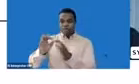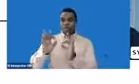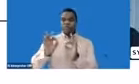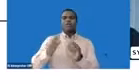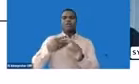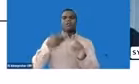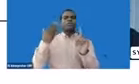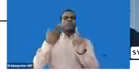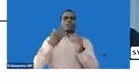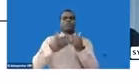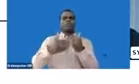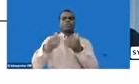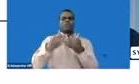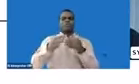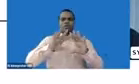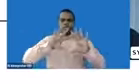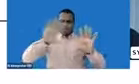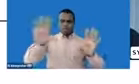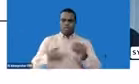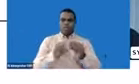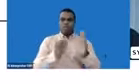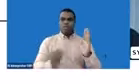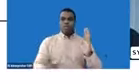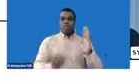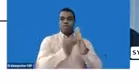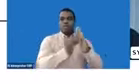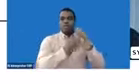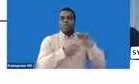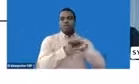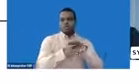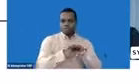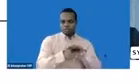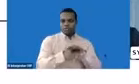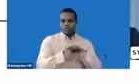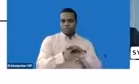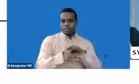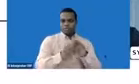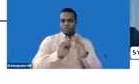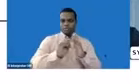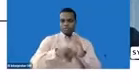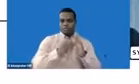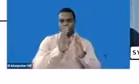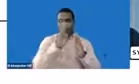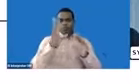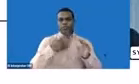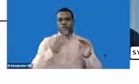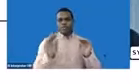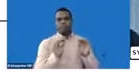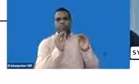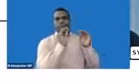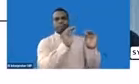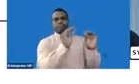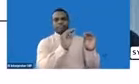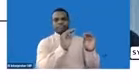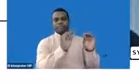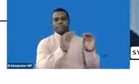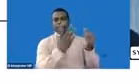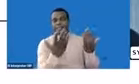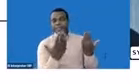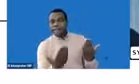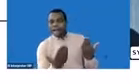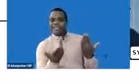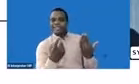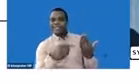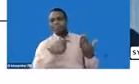website. So that is still to come. So I wanted to ask a question that came in just before we broke for the break. And I hope Lucas will be